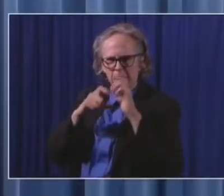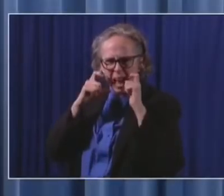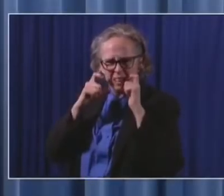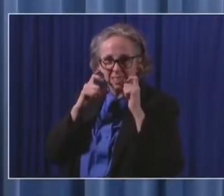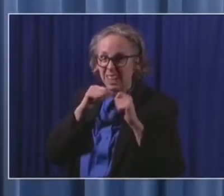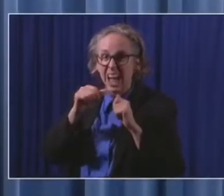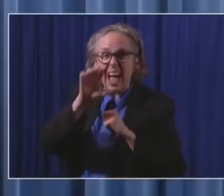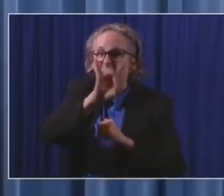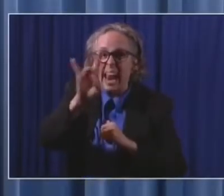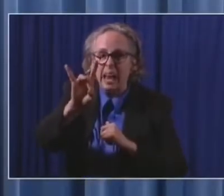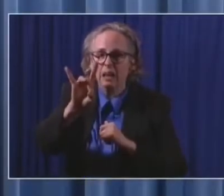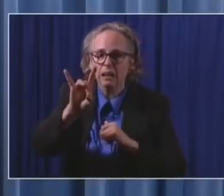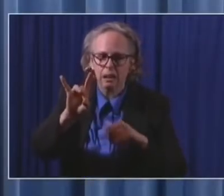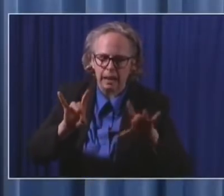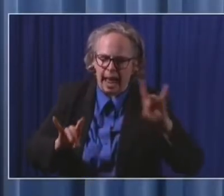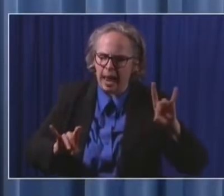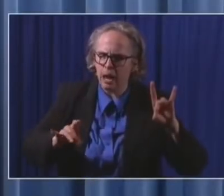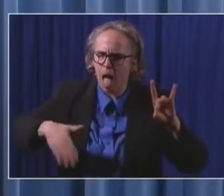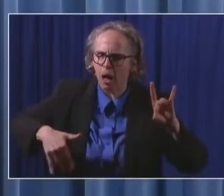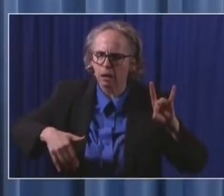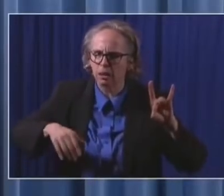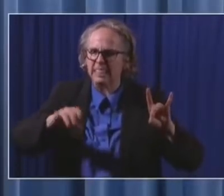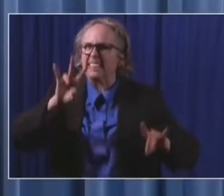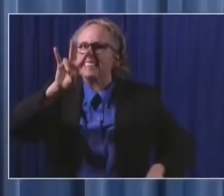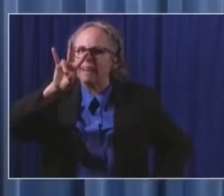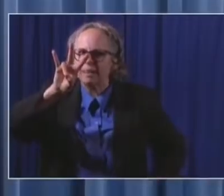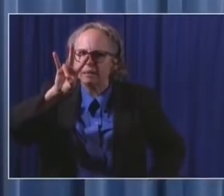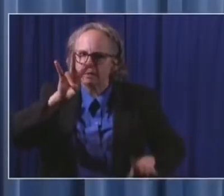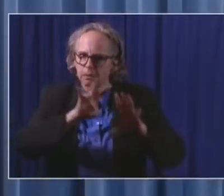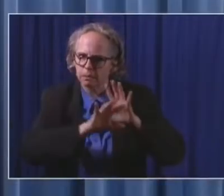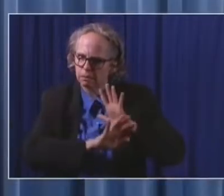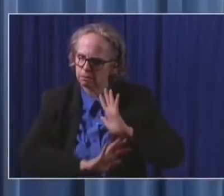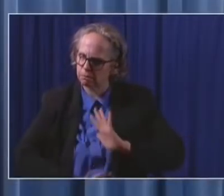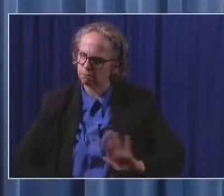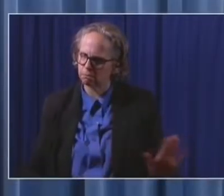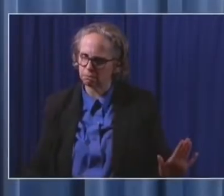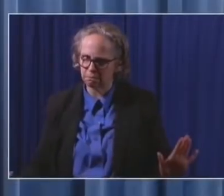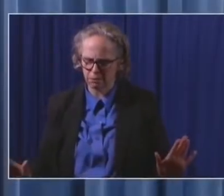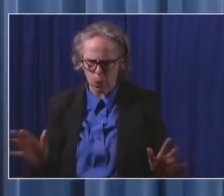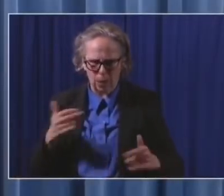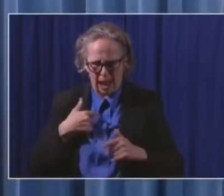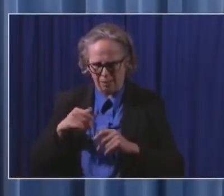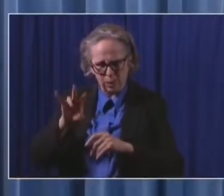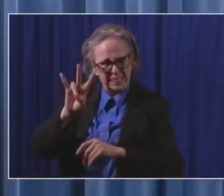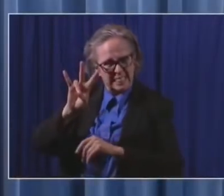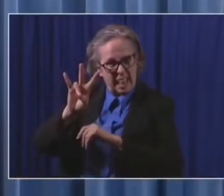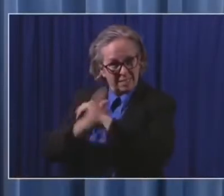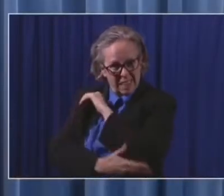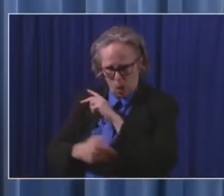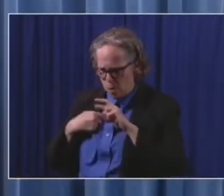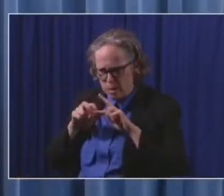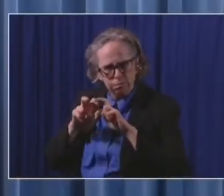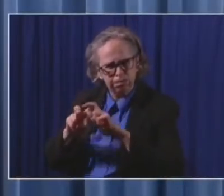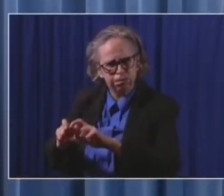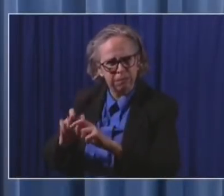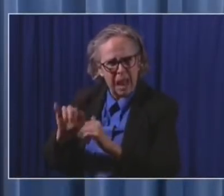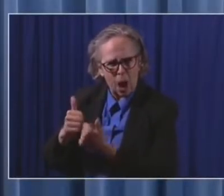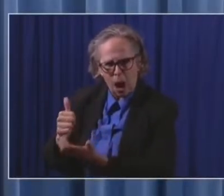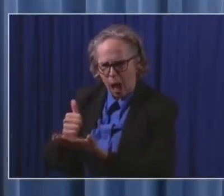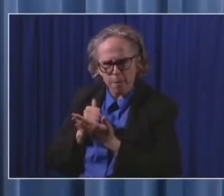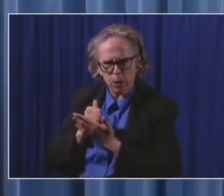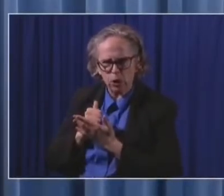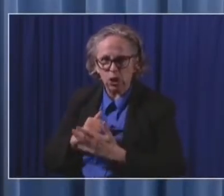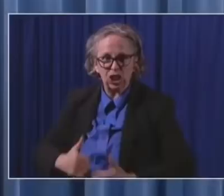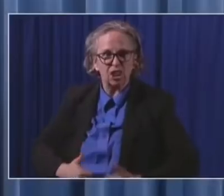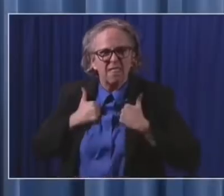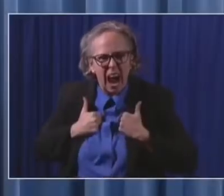We put an order on for masks in 7 counties, not 88 counties. Everything we do, we're trying to measure what